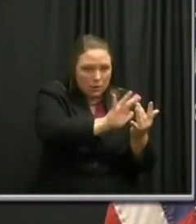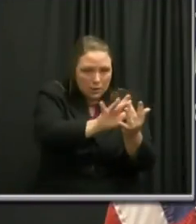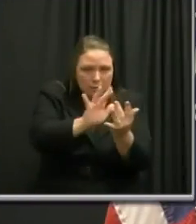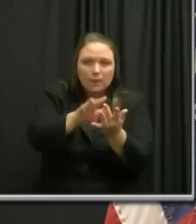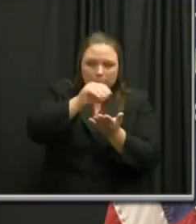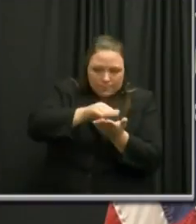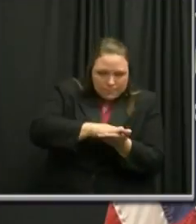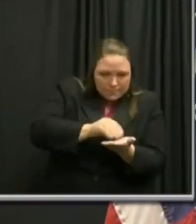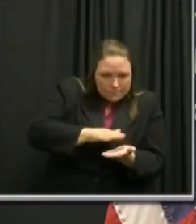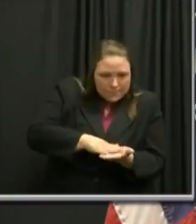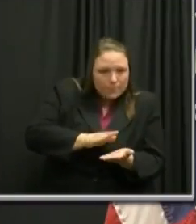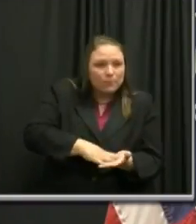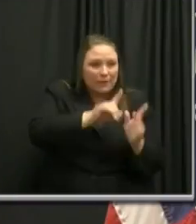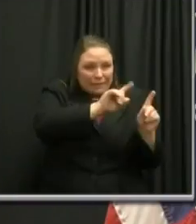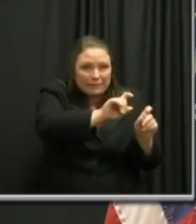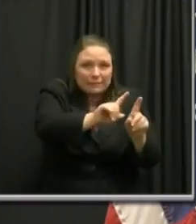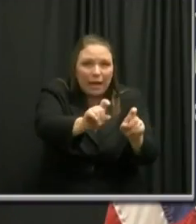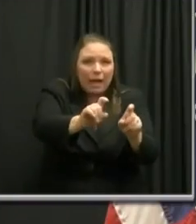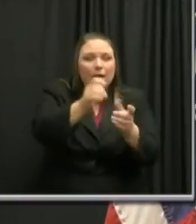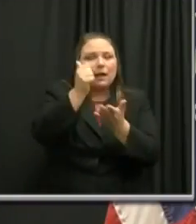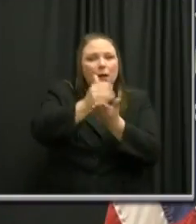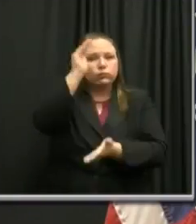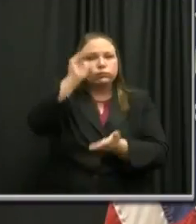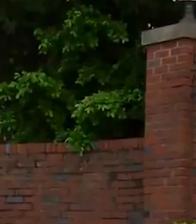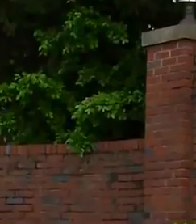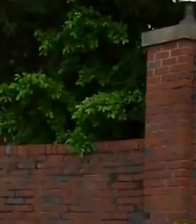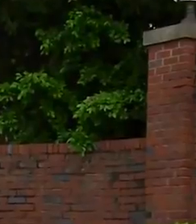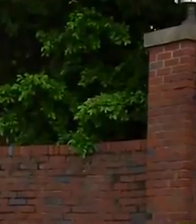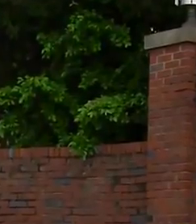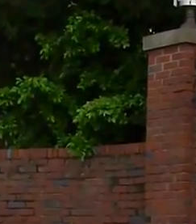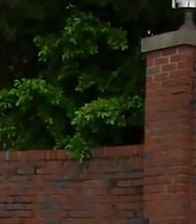cases to contain the spread of this virus in our community.